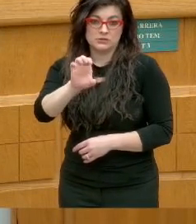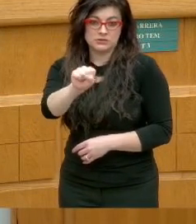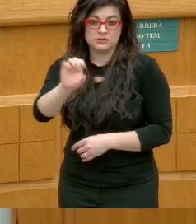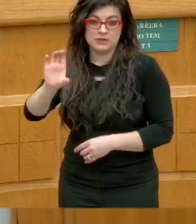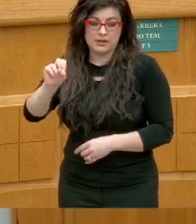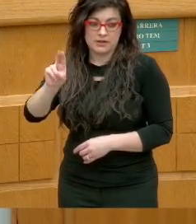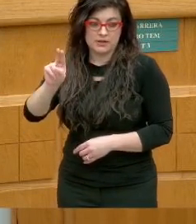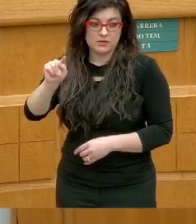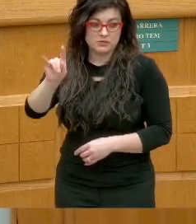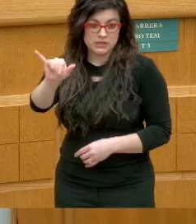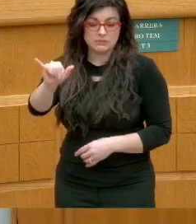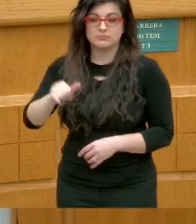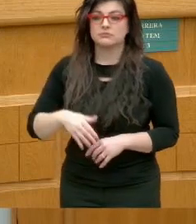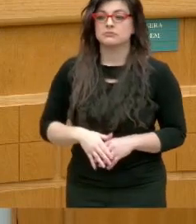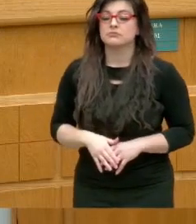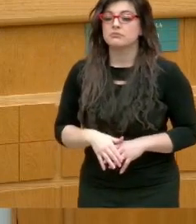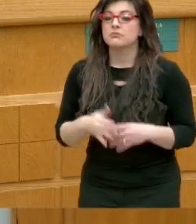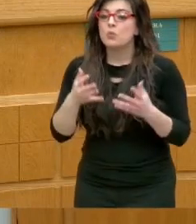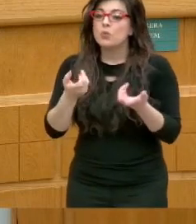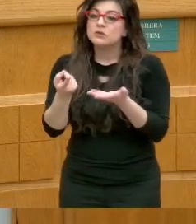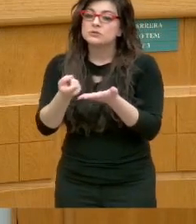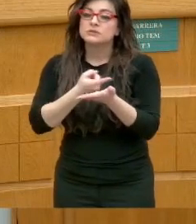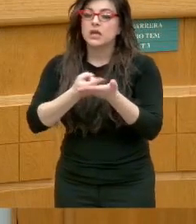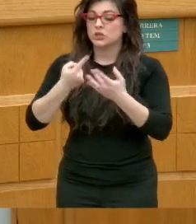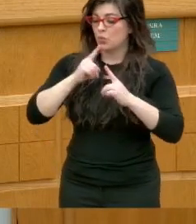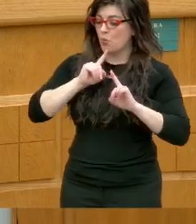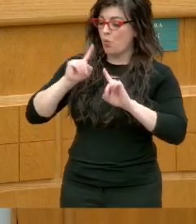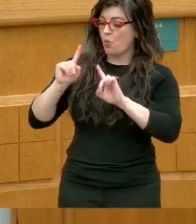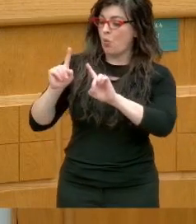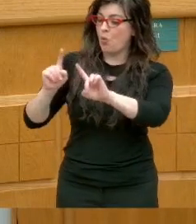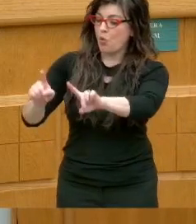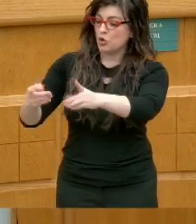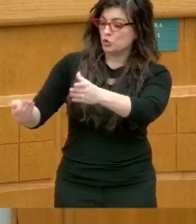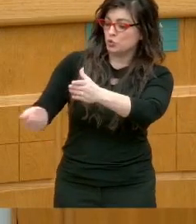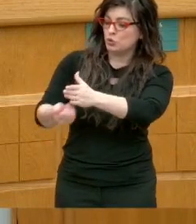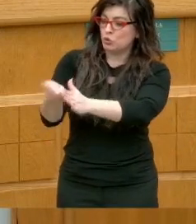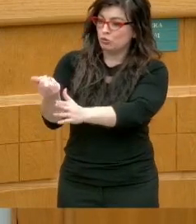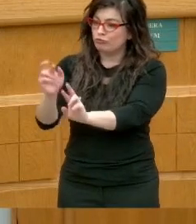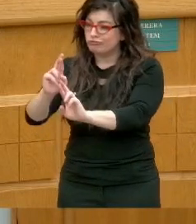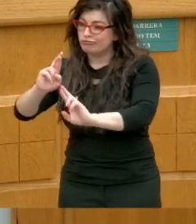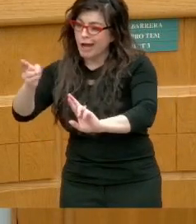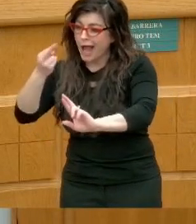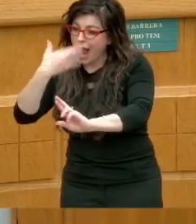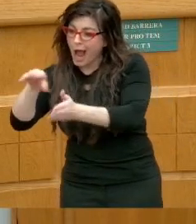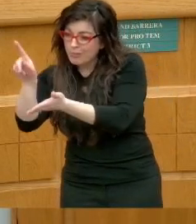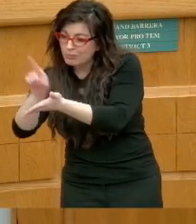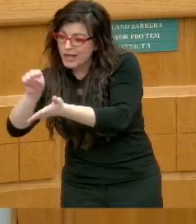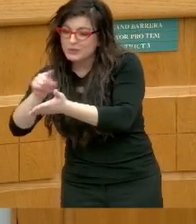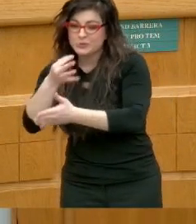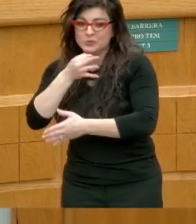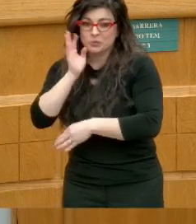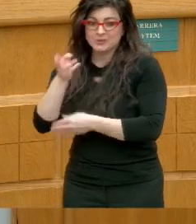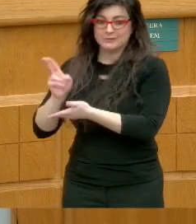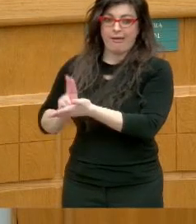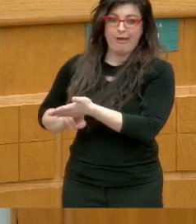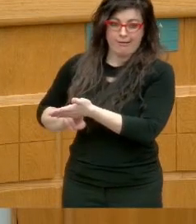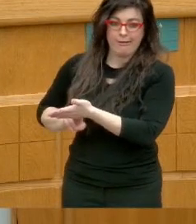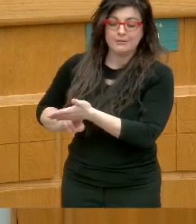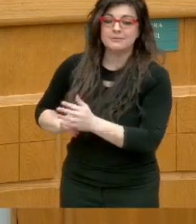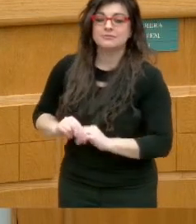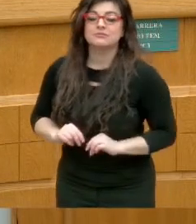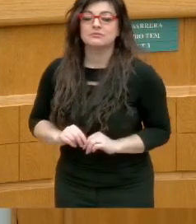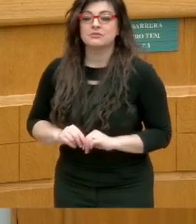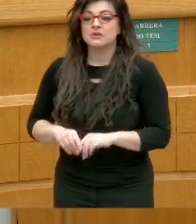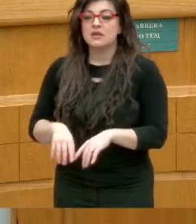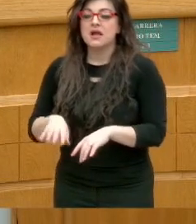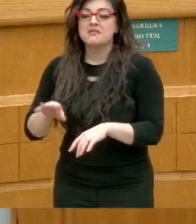am actually just about to go and sign. It was being printed when I left. It's after 5 o'clock, so I'm going to file it with the county